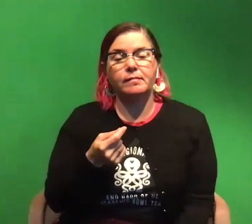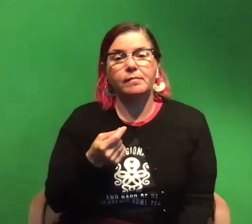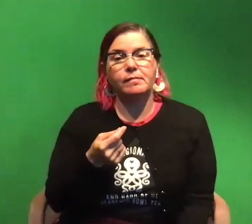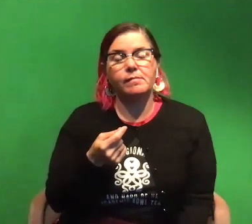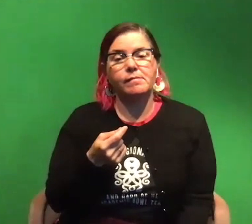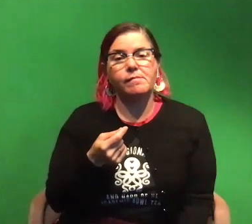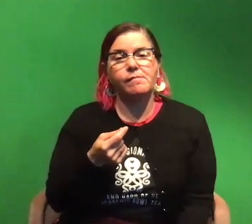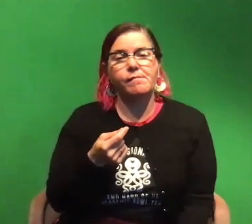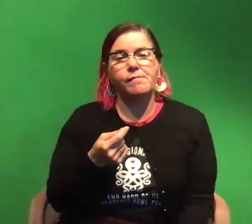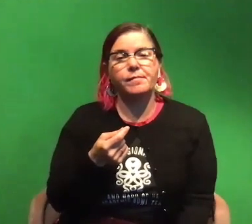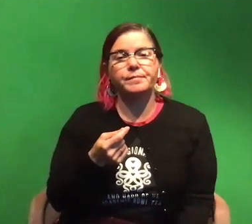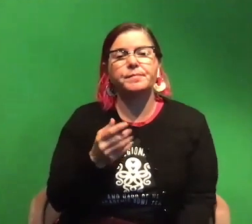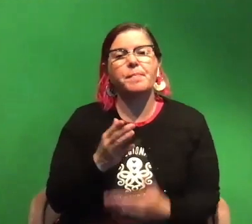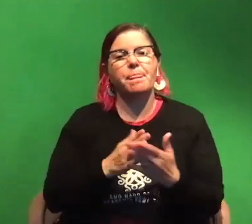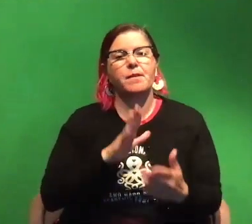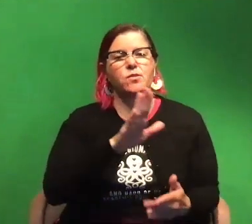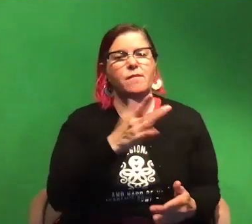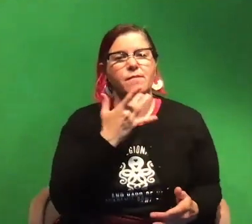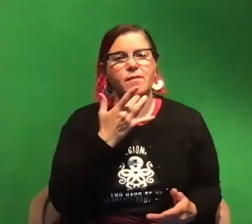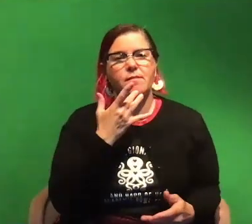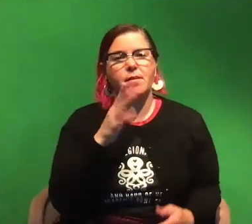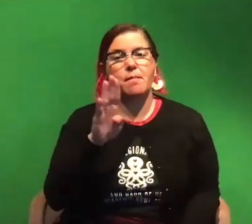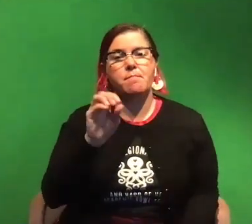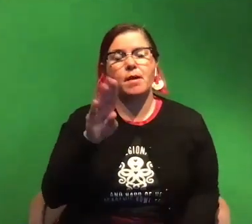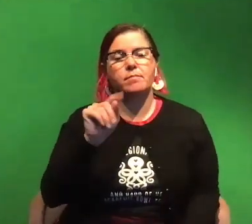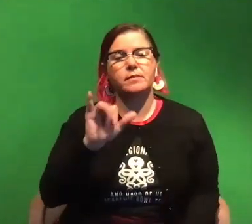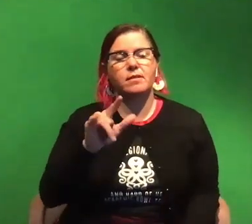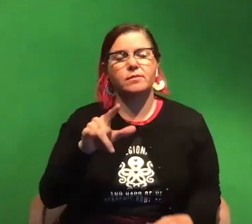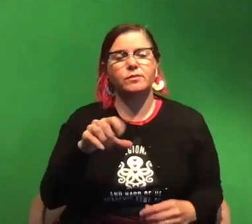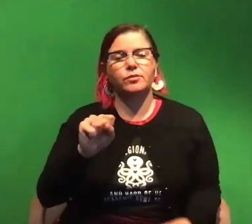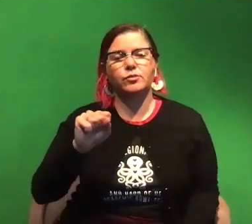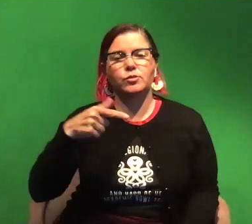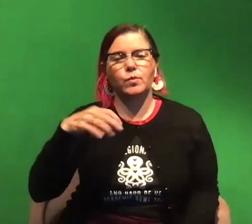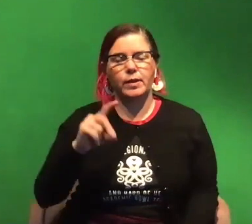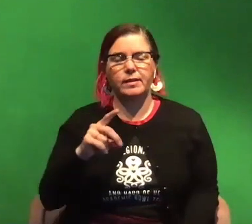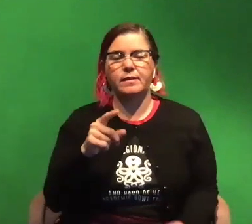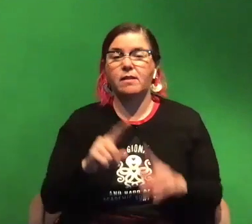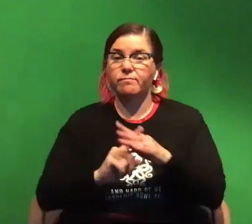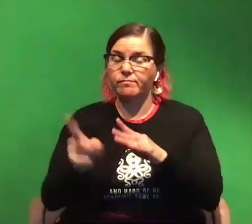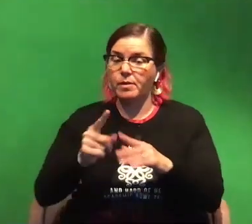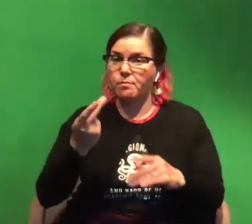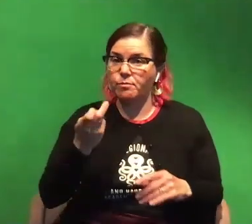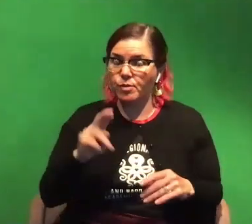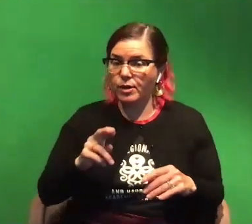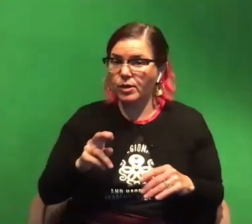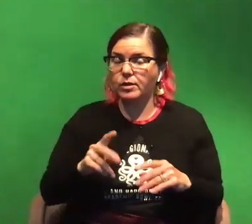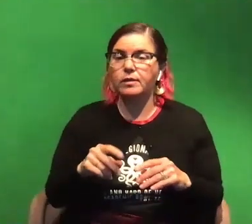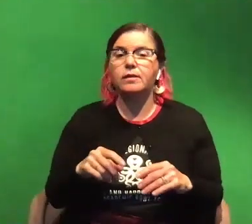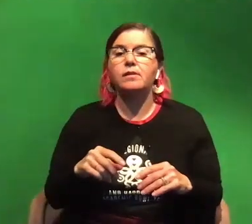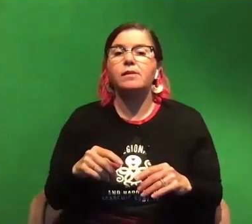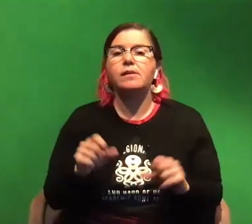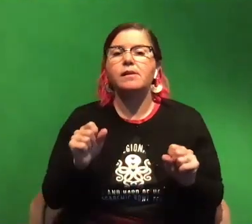is made in part by one of Sarah's favorite cephalopods, little bobtail squids. So when they're evading predators, they can do something called